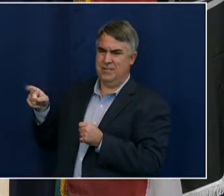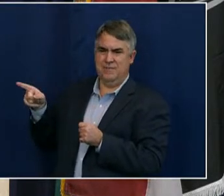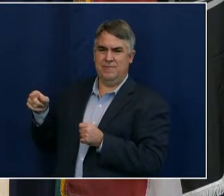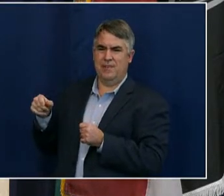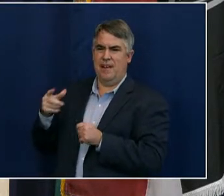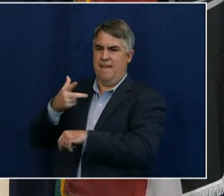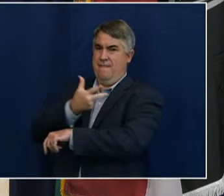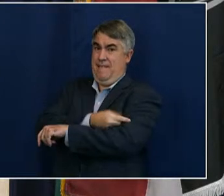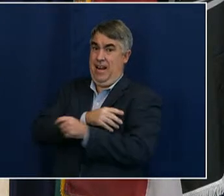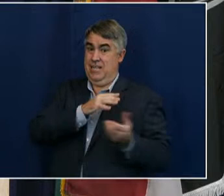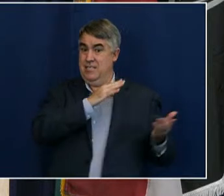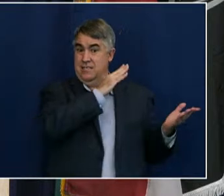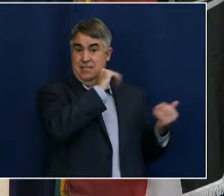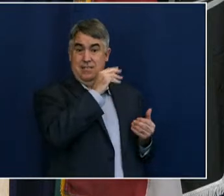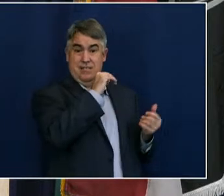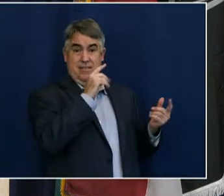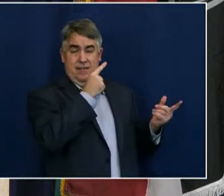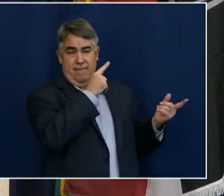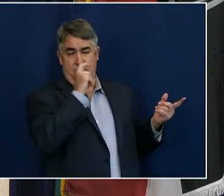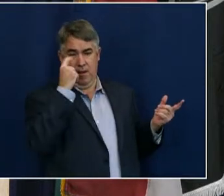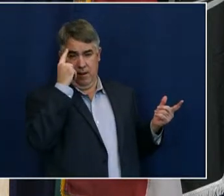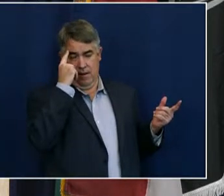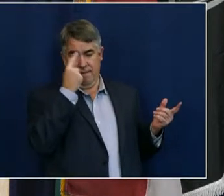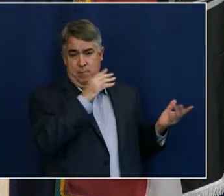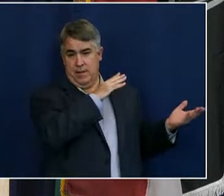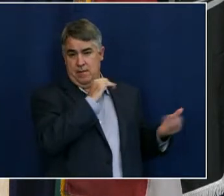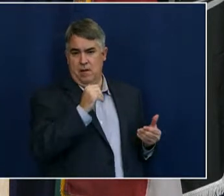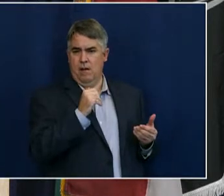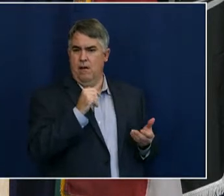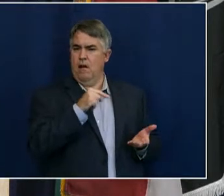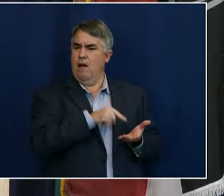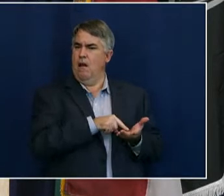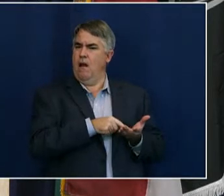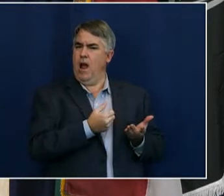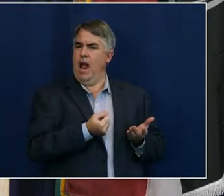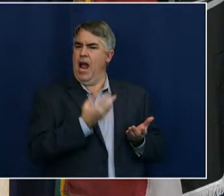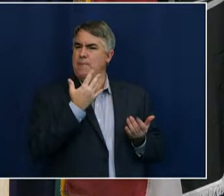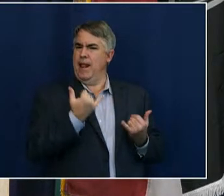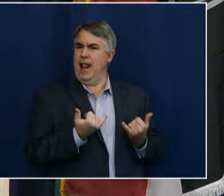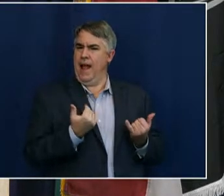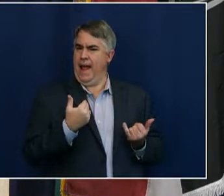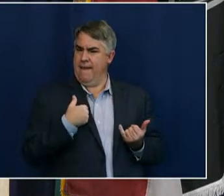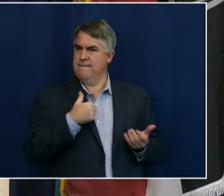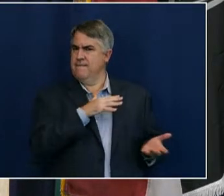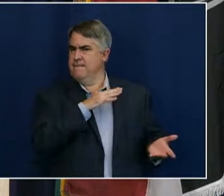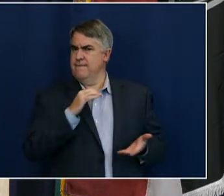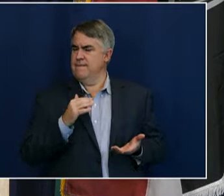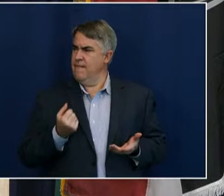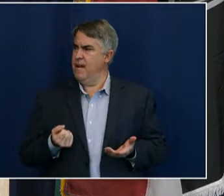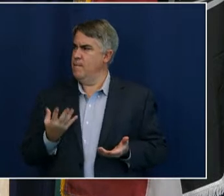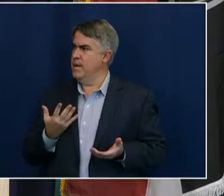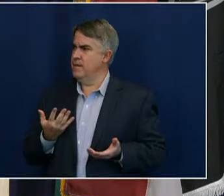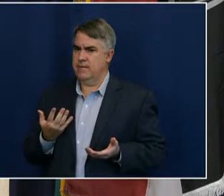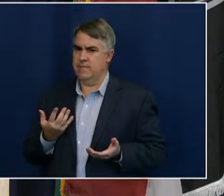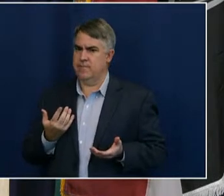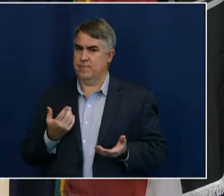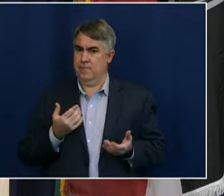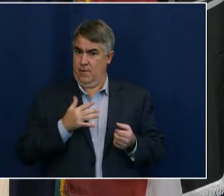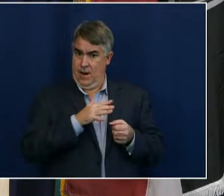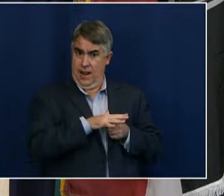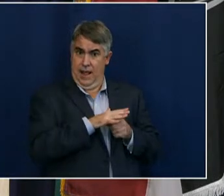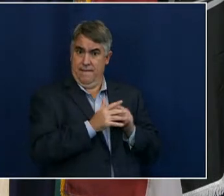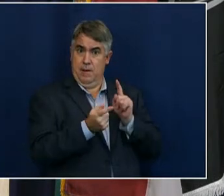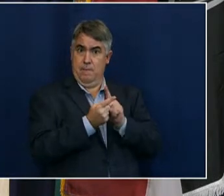And can you say how, what kind of dose inventory you currently have on hand, and are you going to have enough to meet the demands of all these